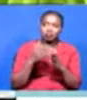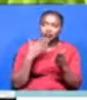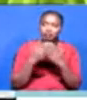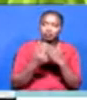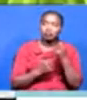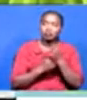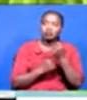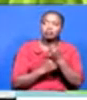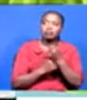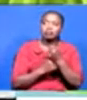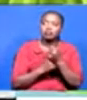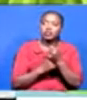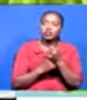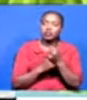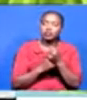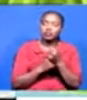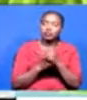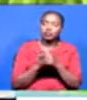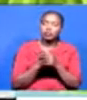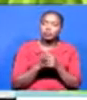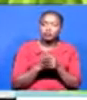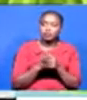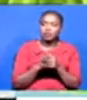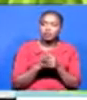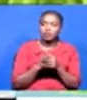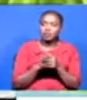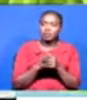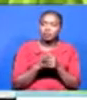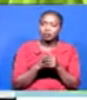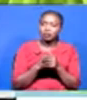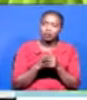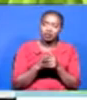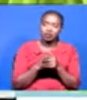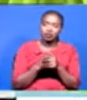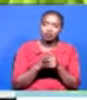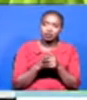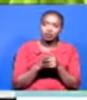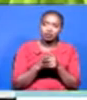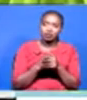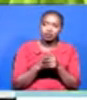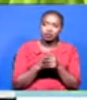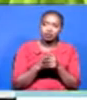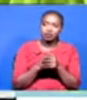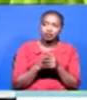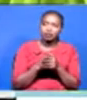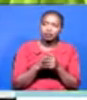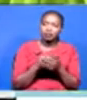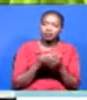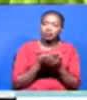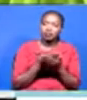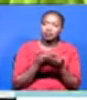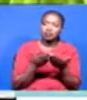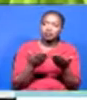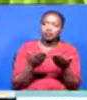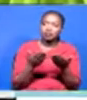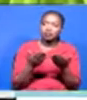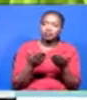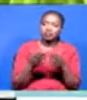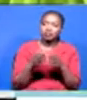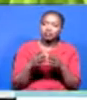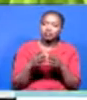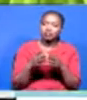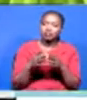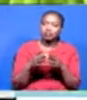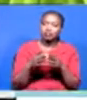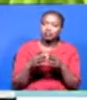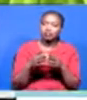your words. Thank you for keeping UDA together, and we hope that we will be able to make the